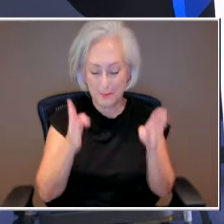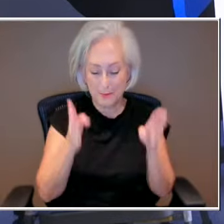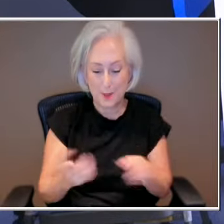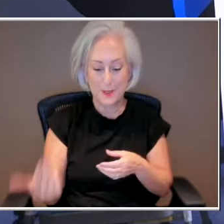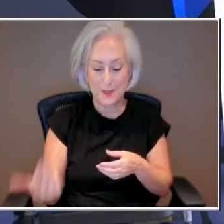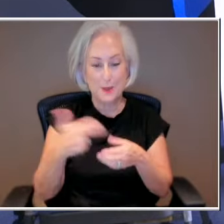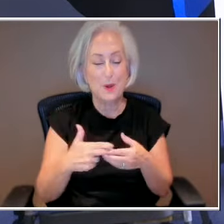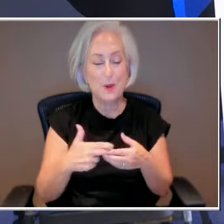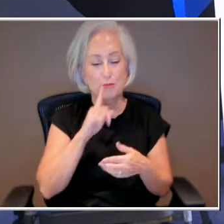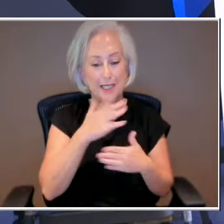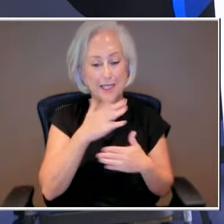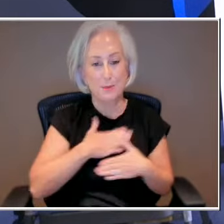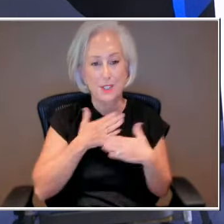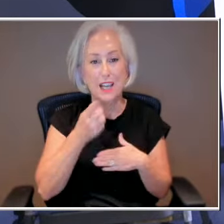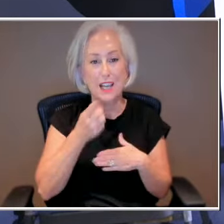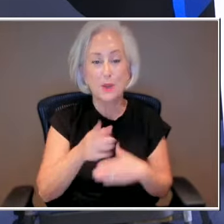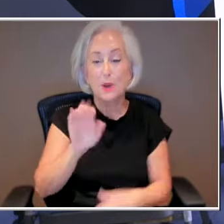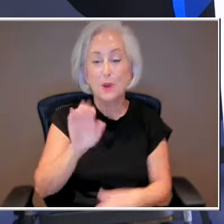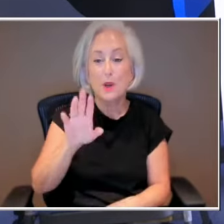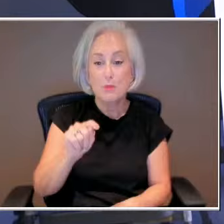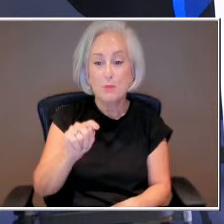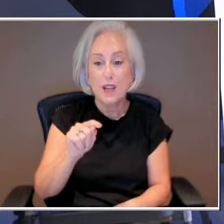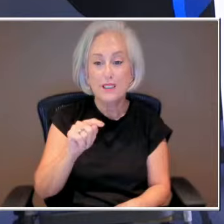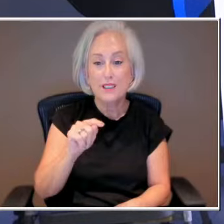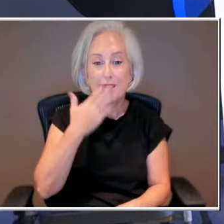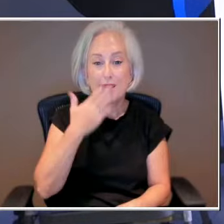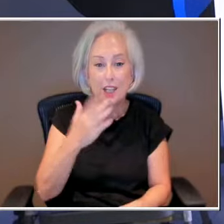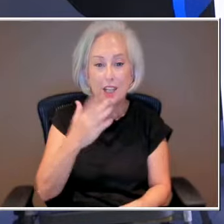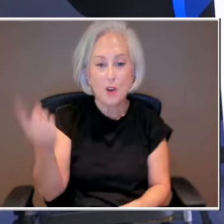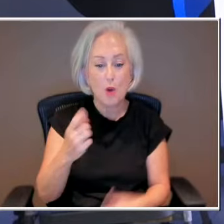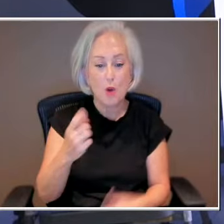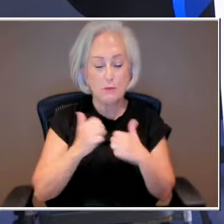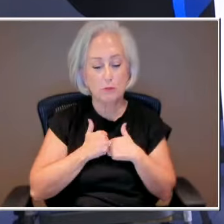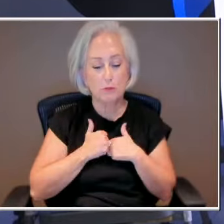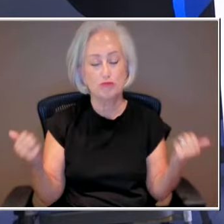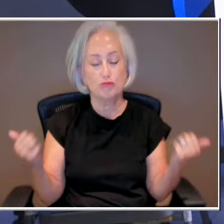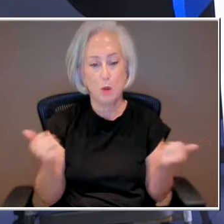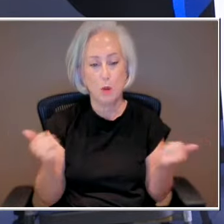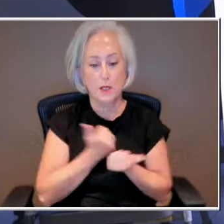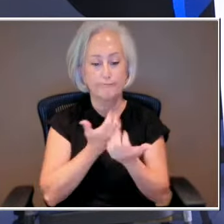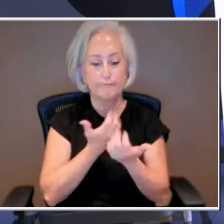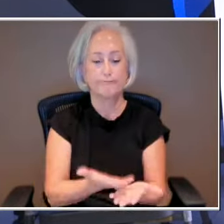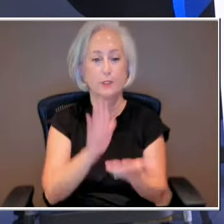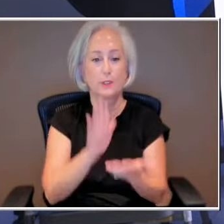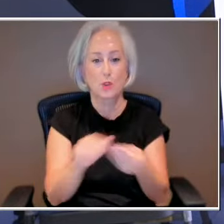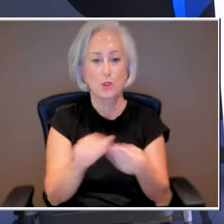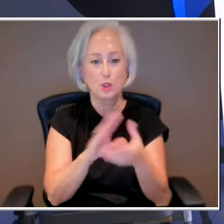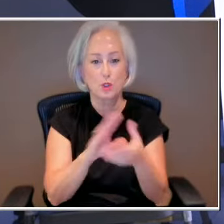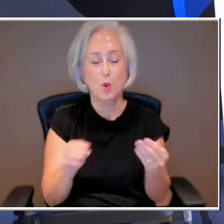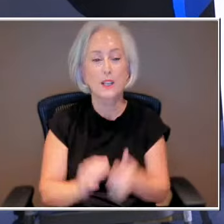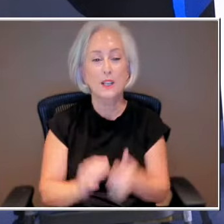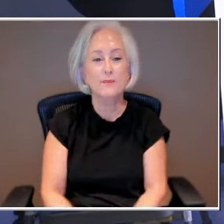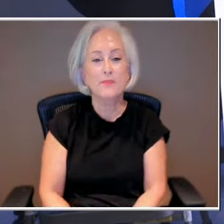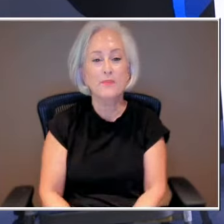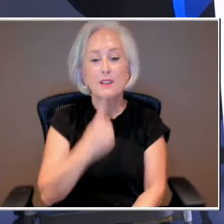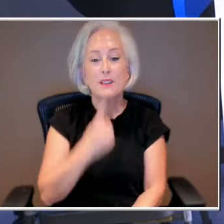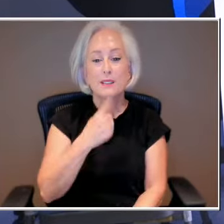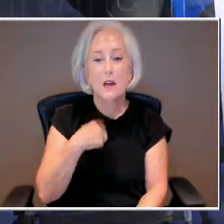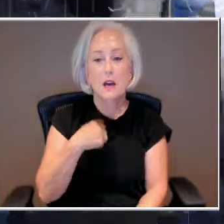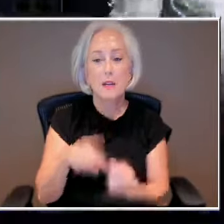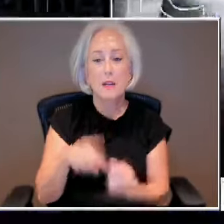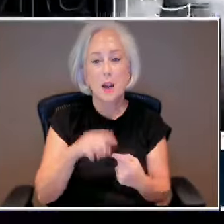thank you for always being so open and willing to share your story. Tell us a little bit about your website and where we can find more